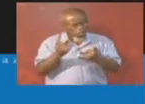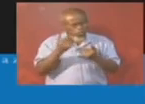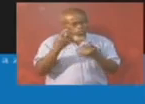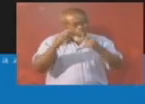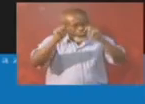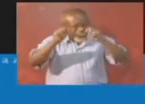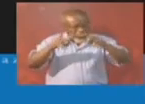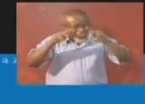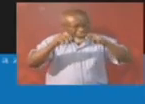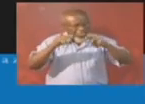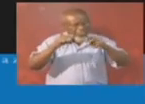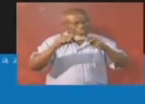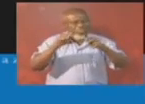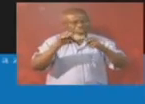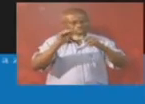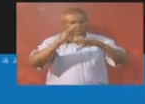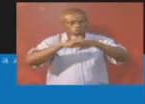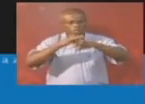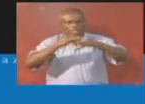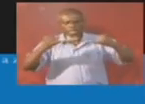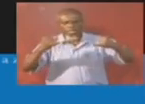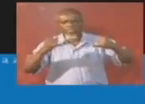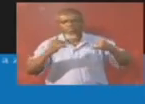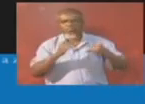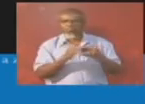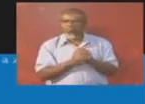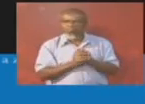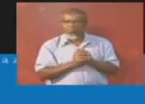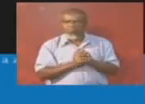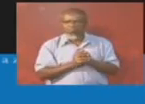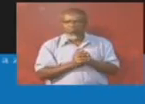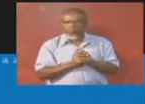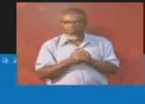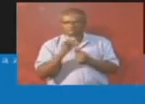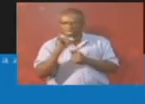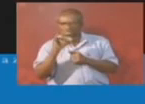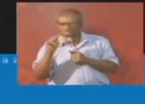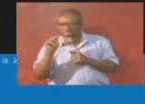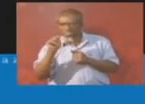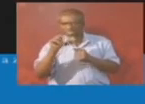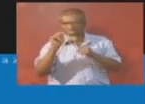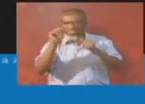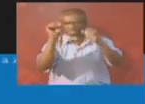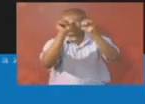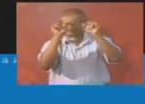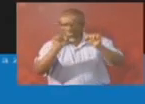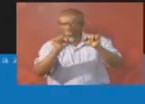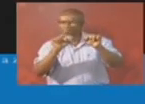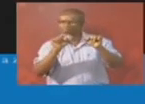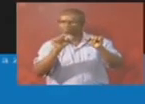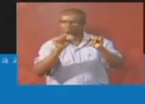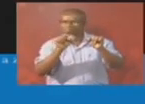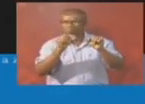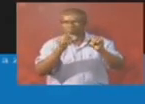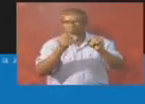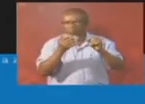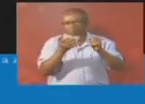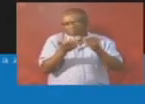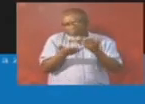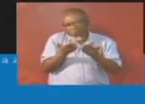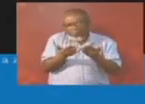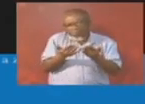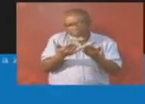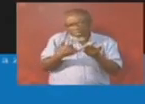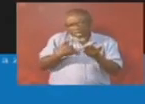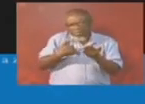on that? But I've been also told that the IT system within the ministry may be experiencing some problems, and in